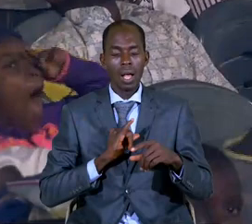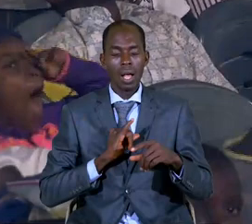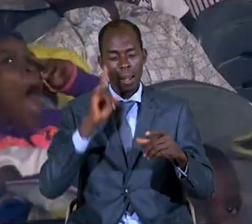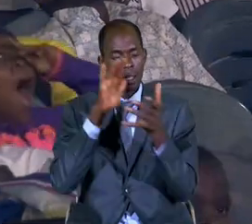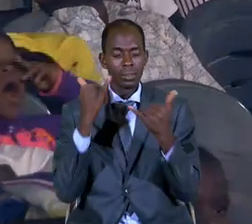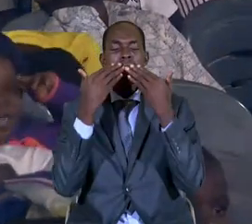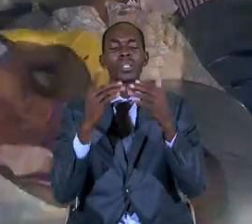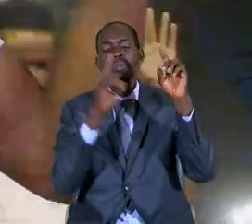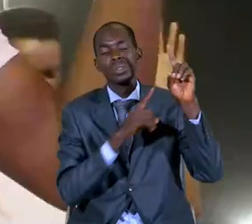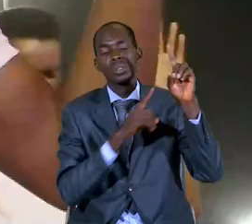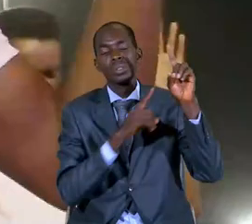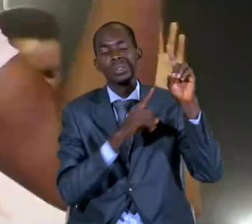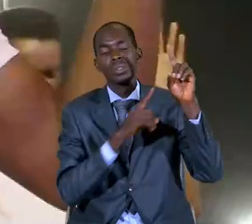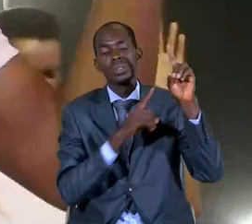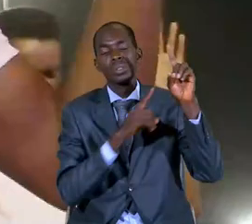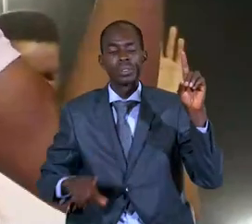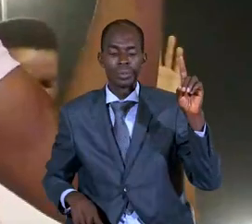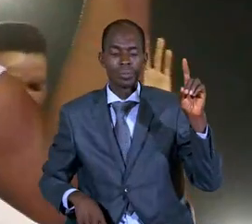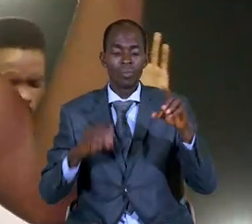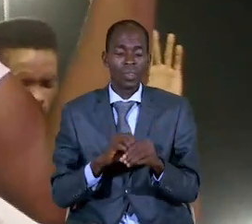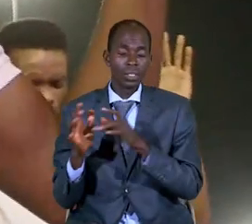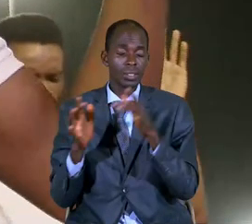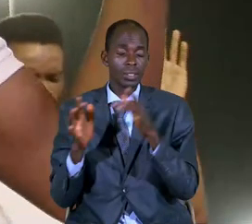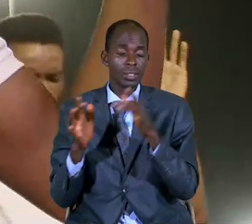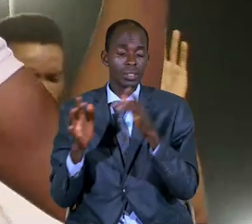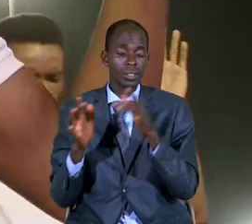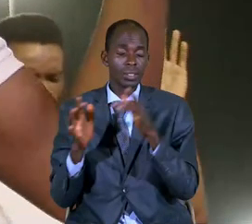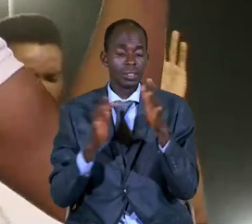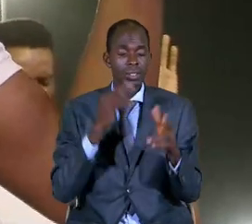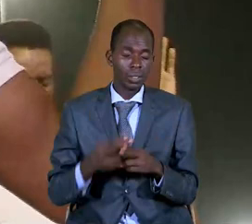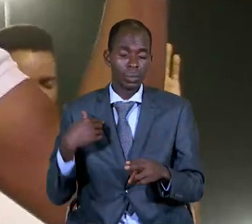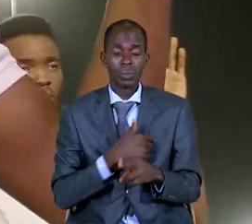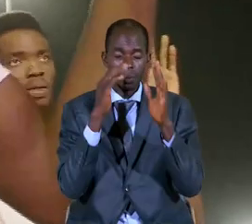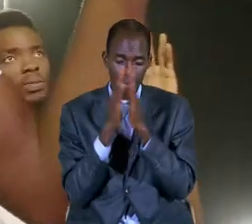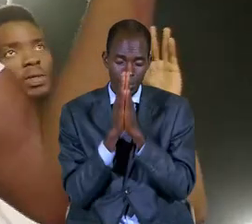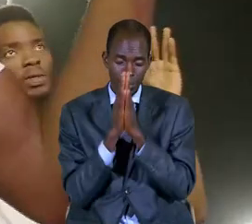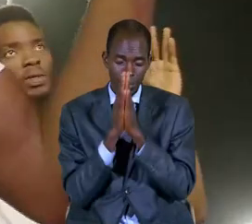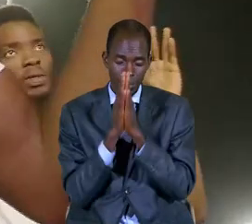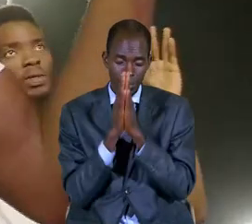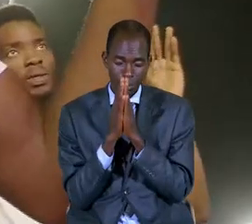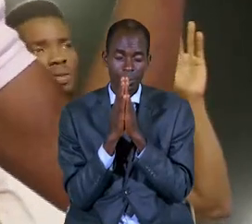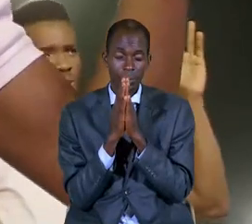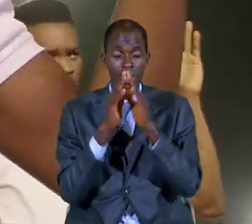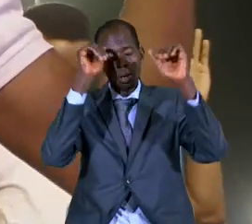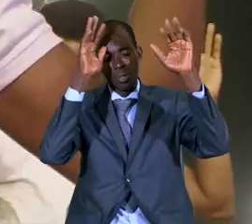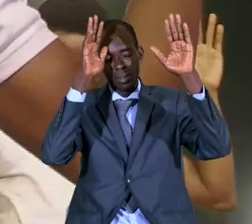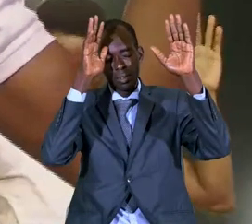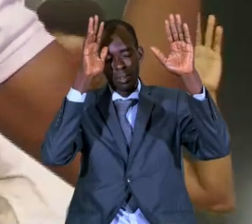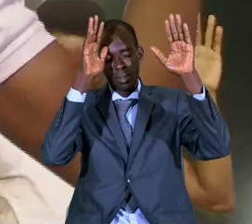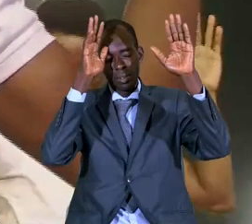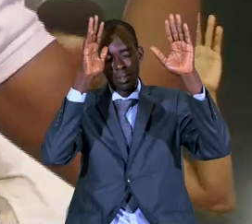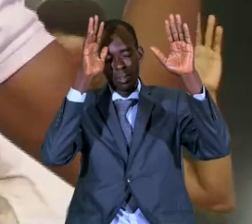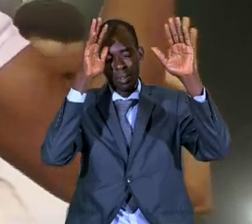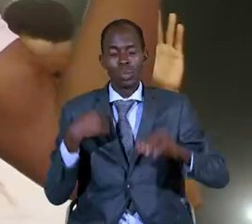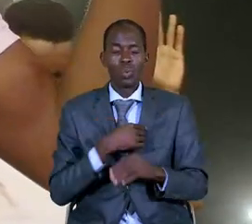you, Lord. In Jesus' name we pray. Father,